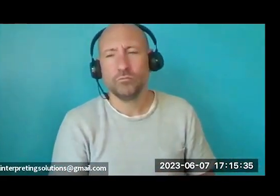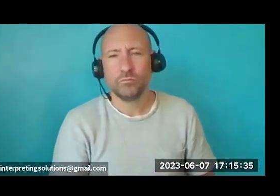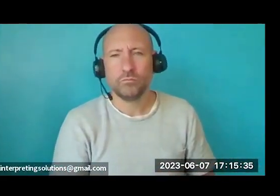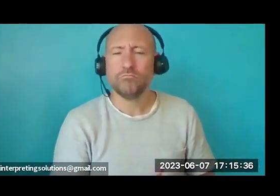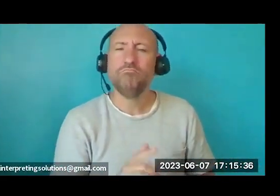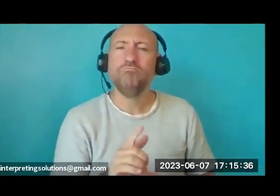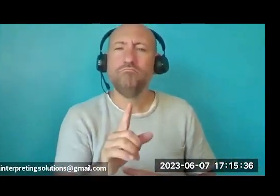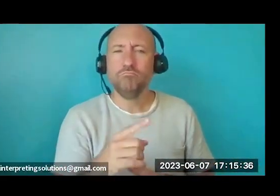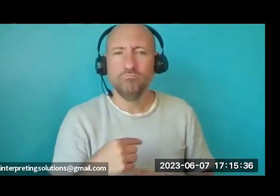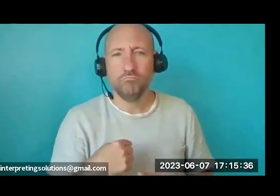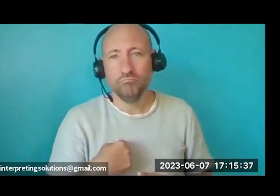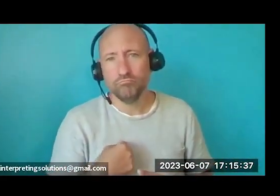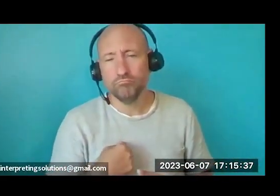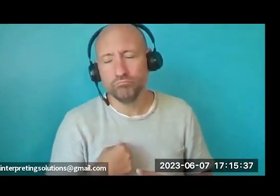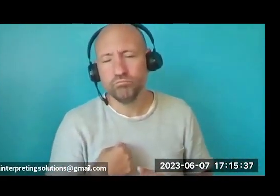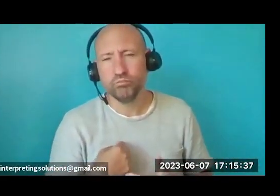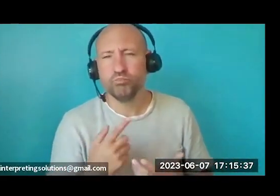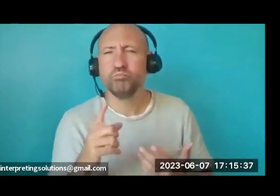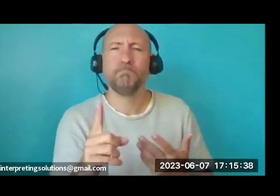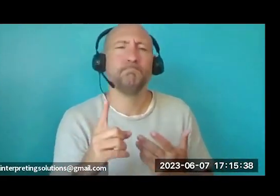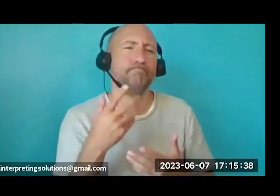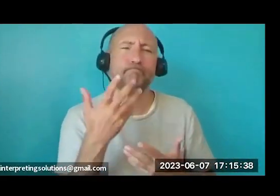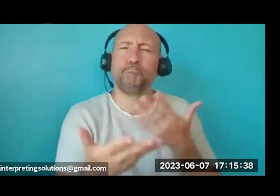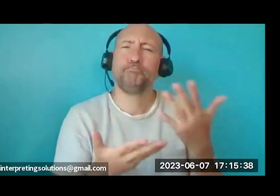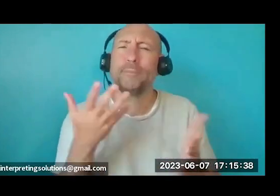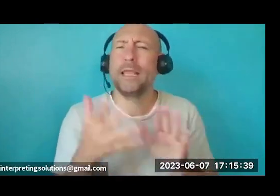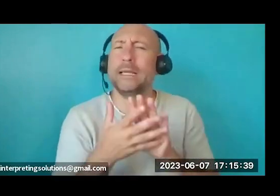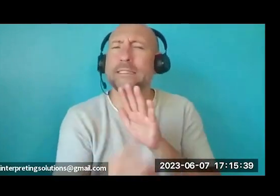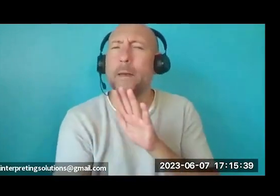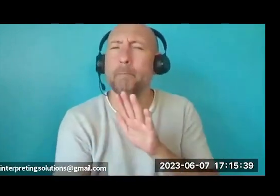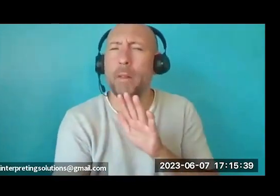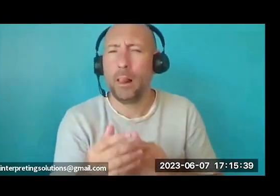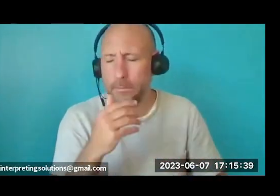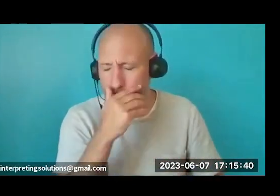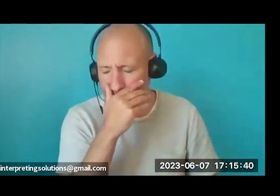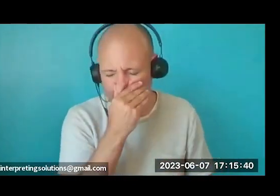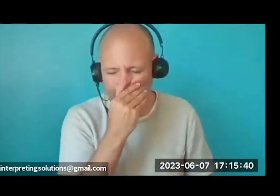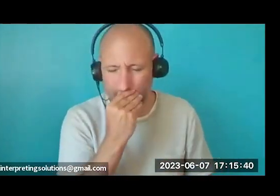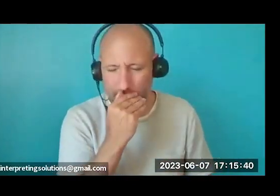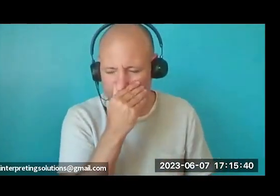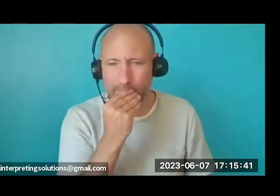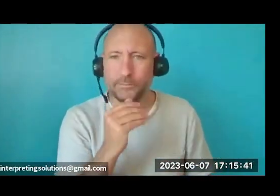I would like and make examples.